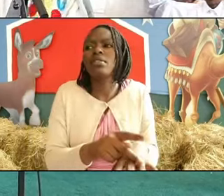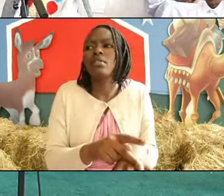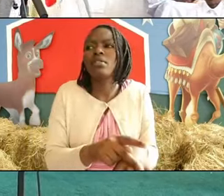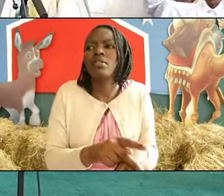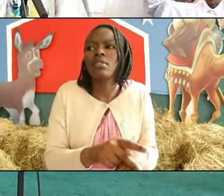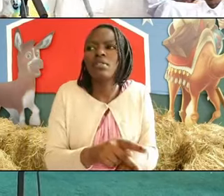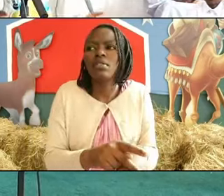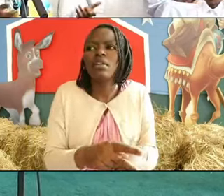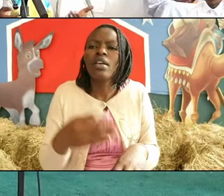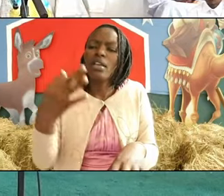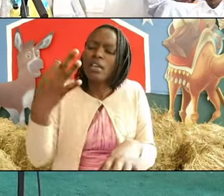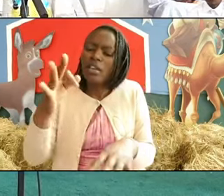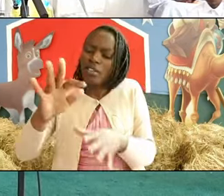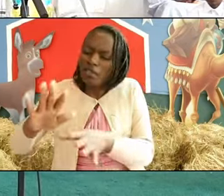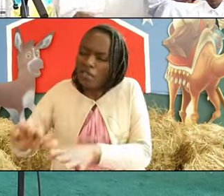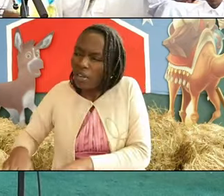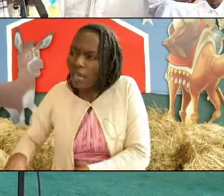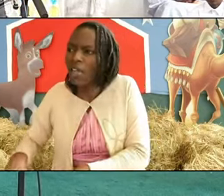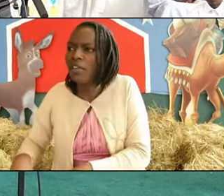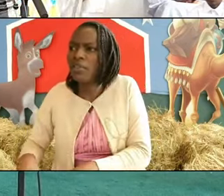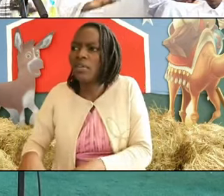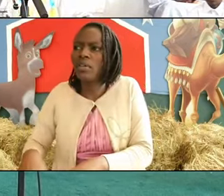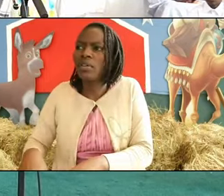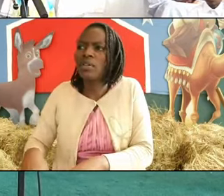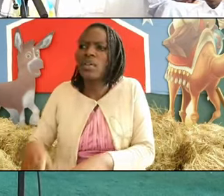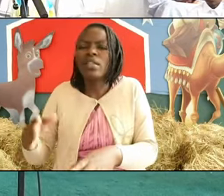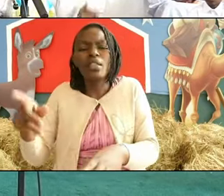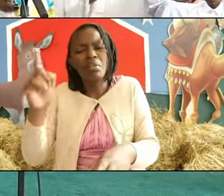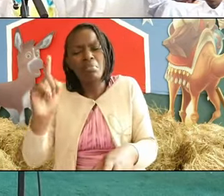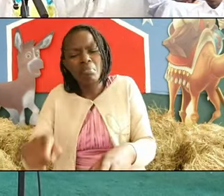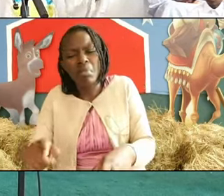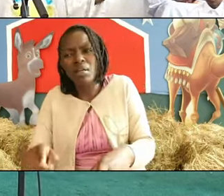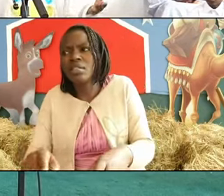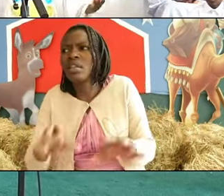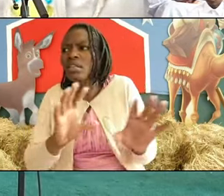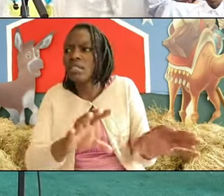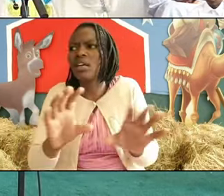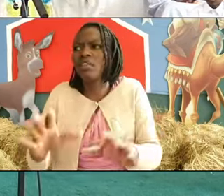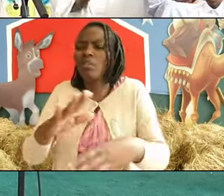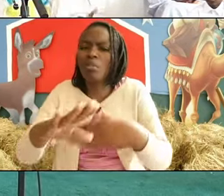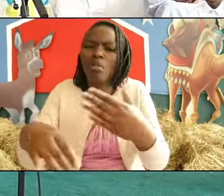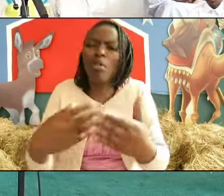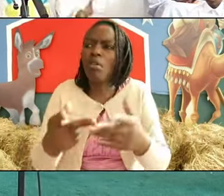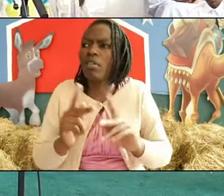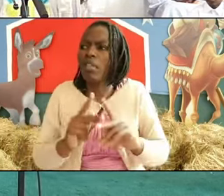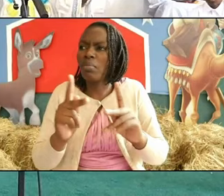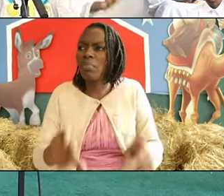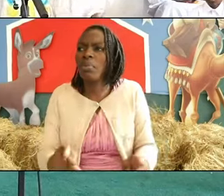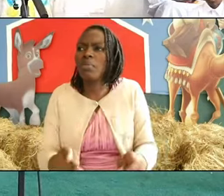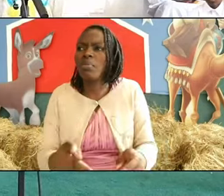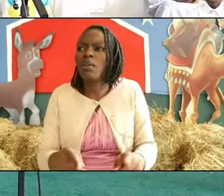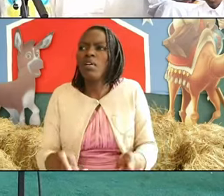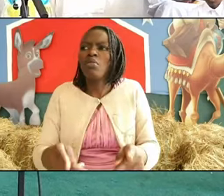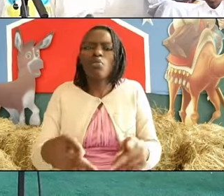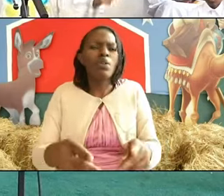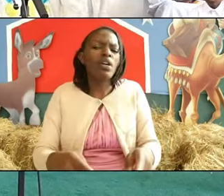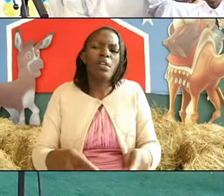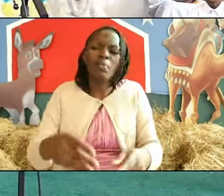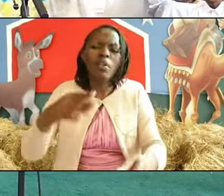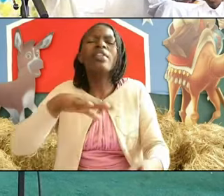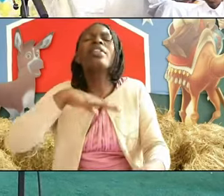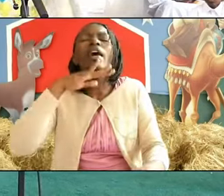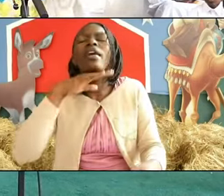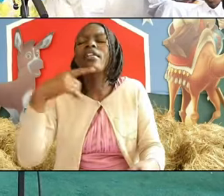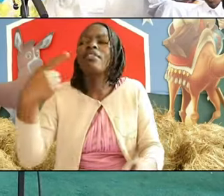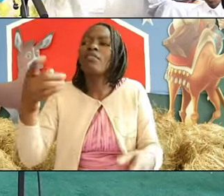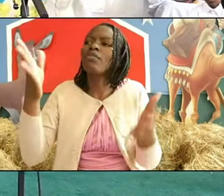If left to themselves, they must perish. Humankind will be doomed forever. What? I am